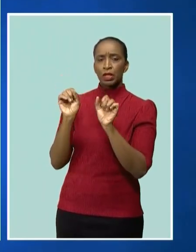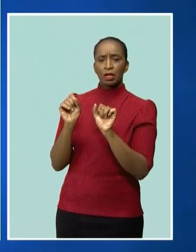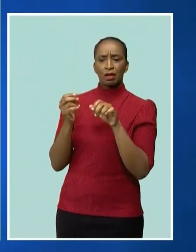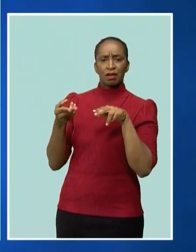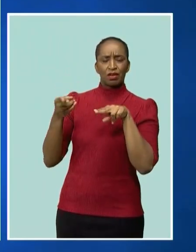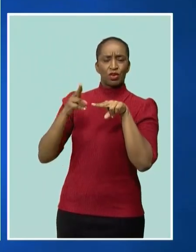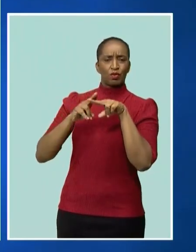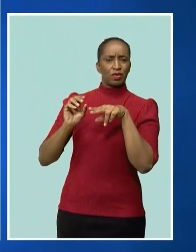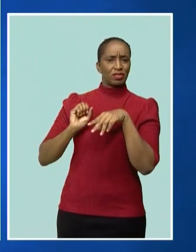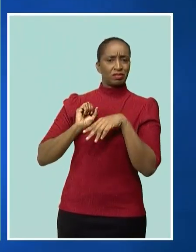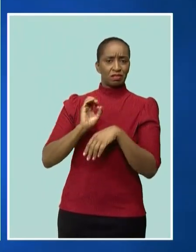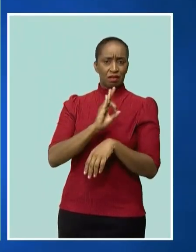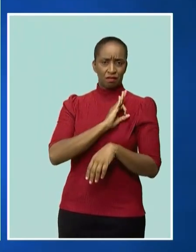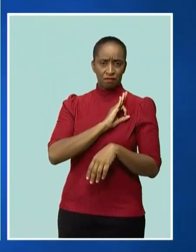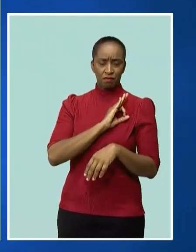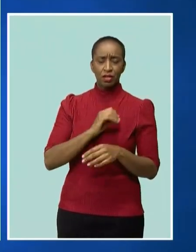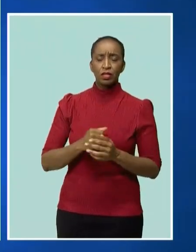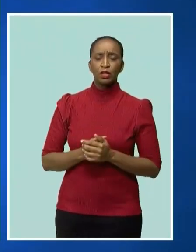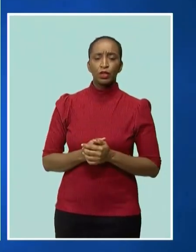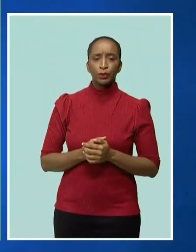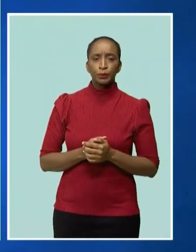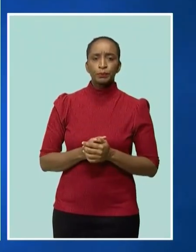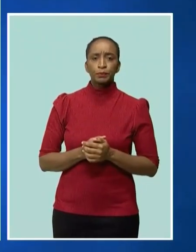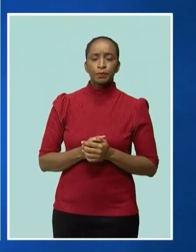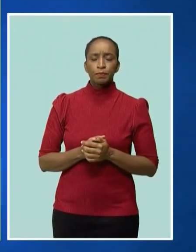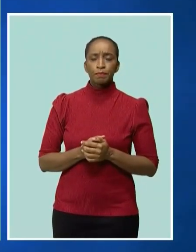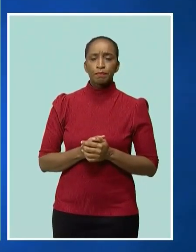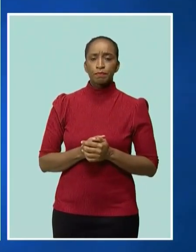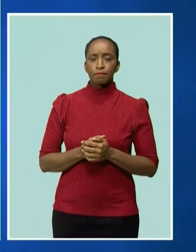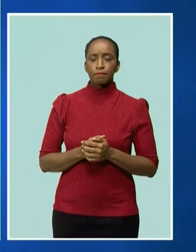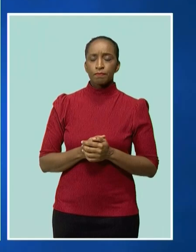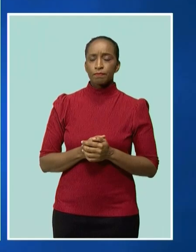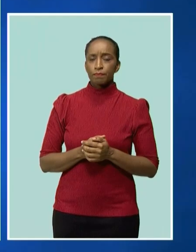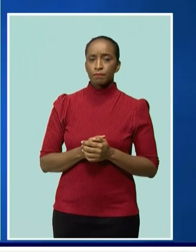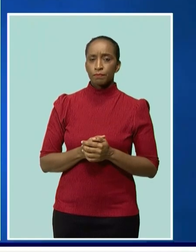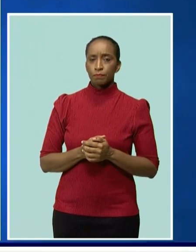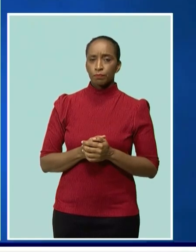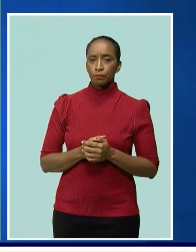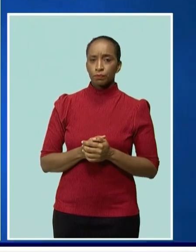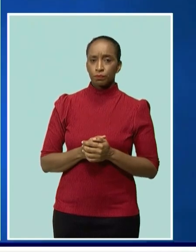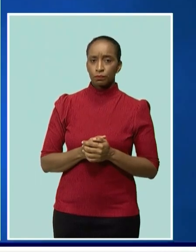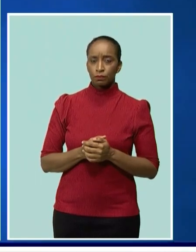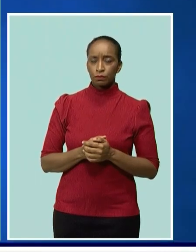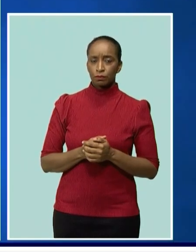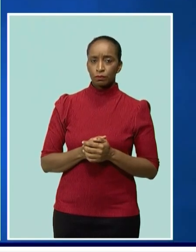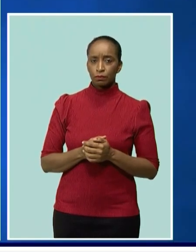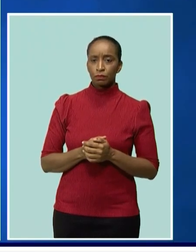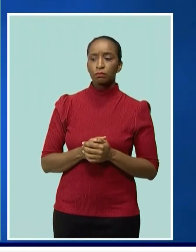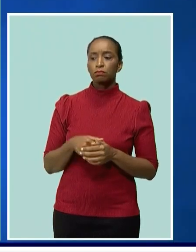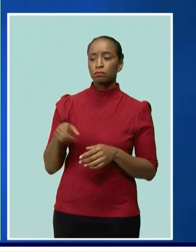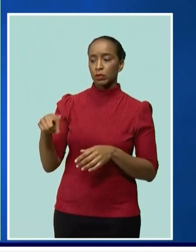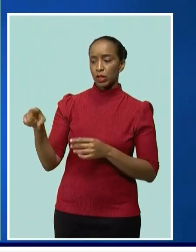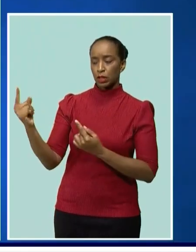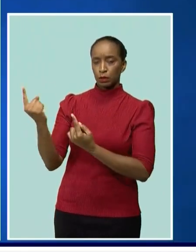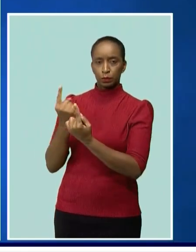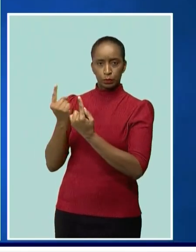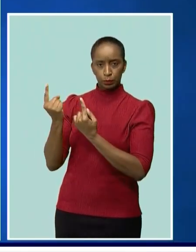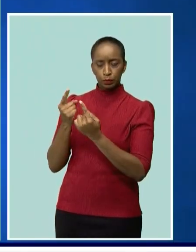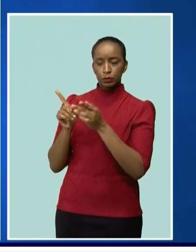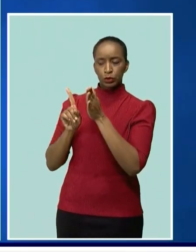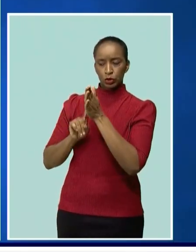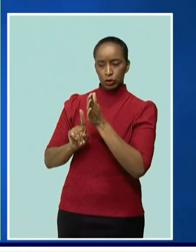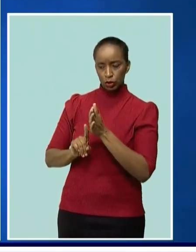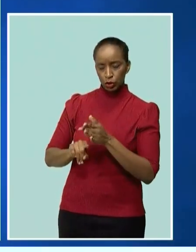situations because, as you would understand, the sentence report is done, it's supposed to be done within 8 weeks, and something that's not always